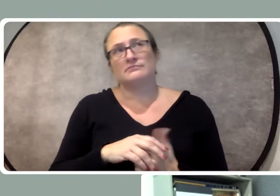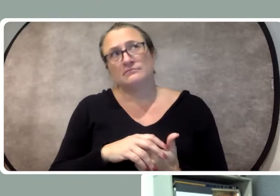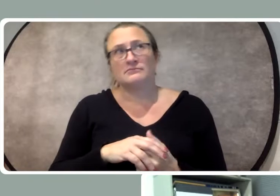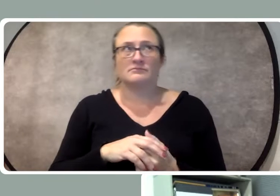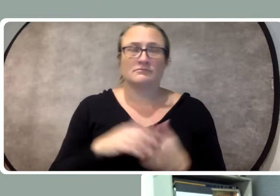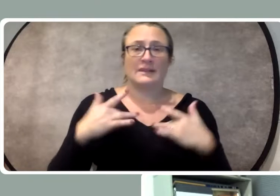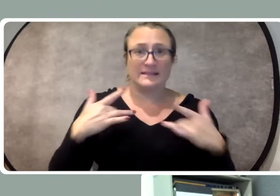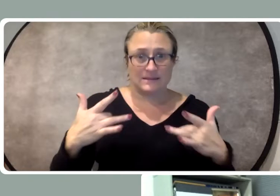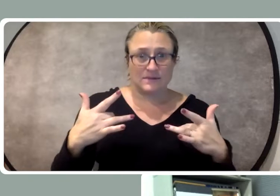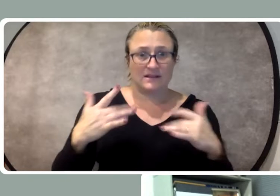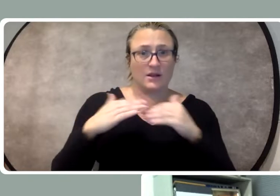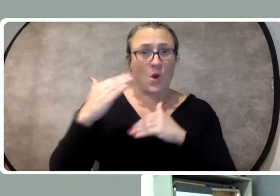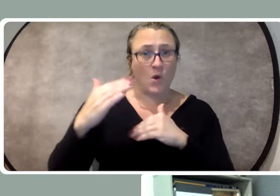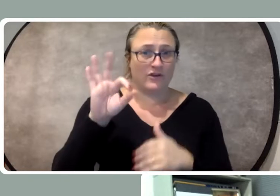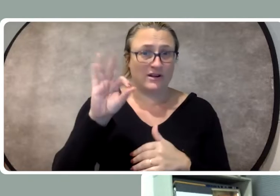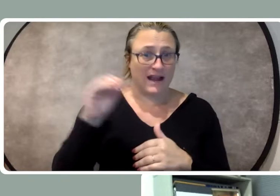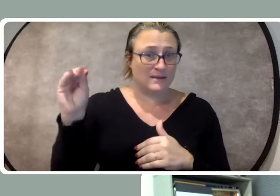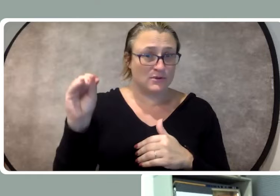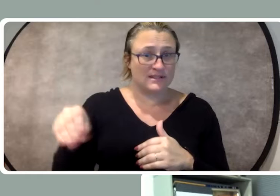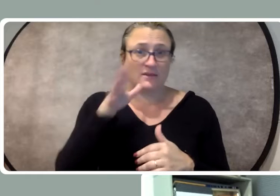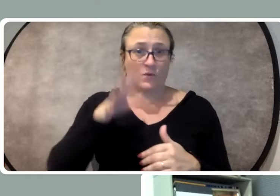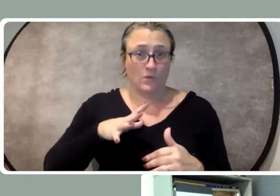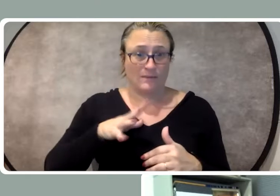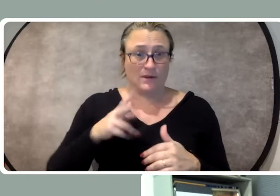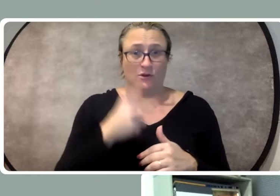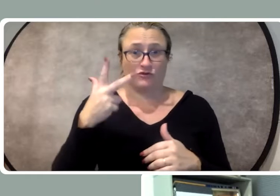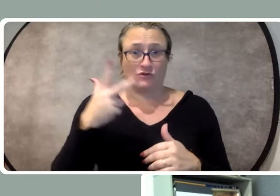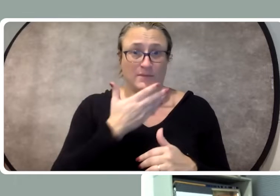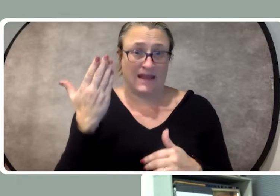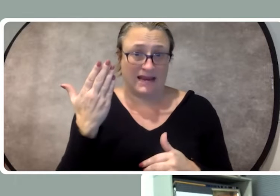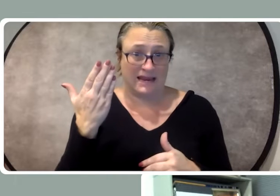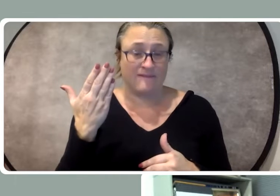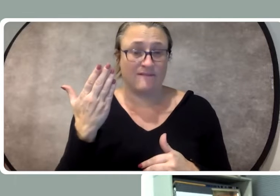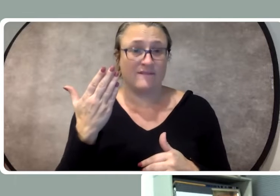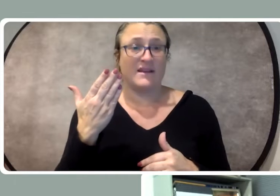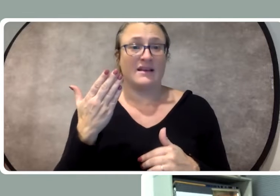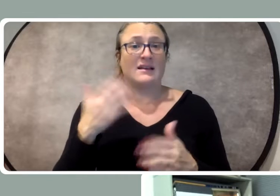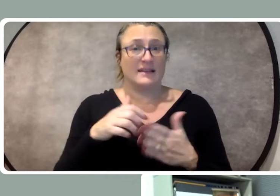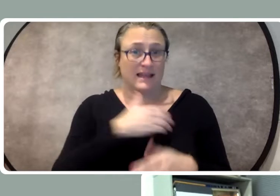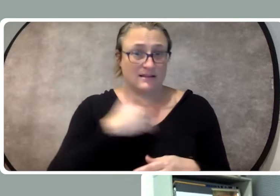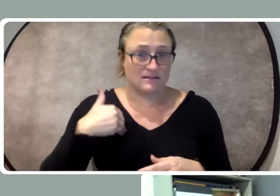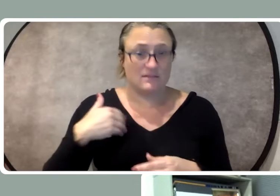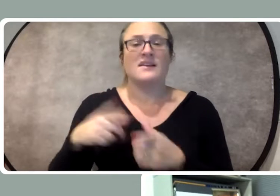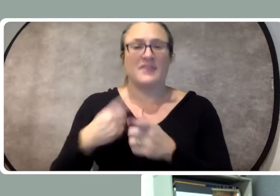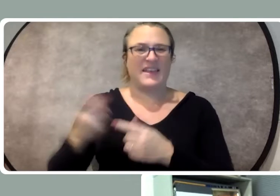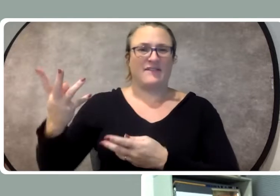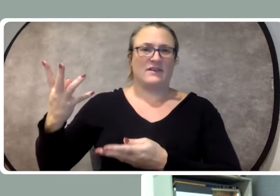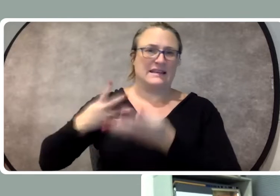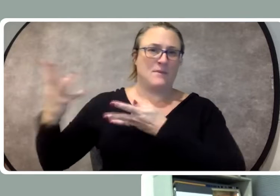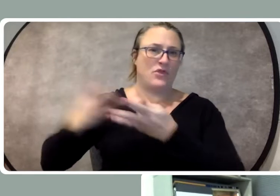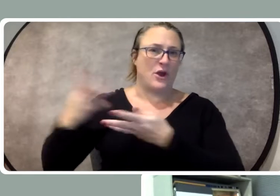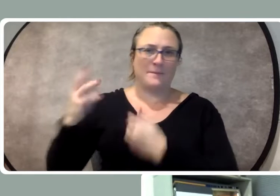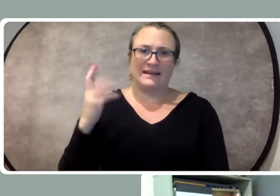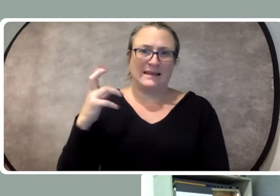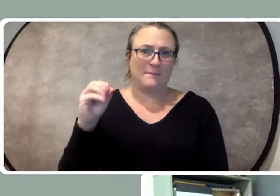90% of women with triple negative breast cancer, they get some sort of systemic chemotherapy. So